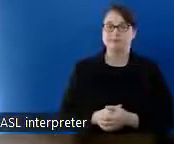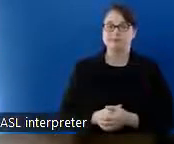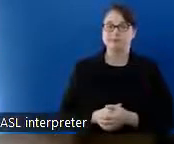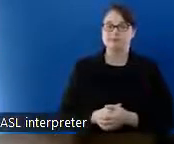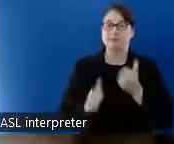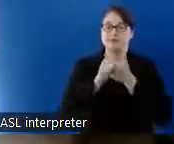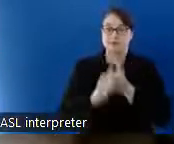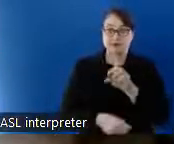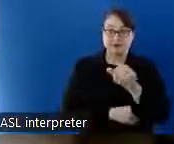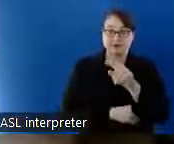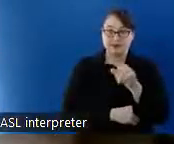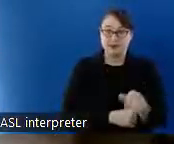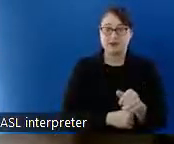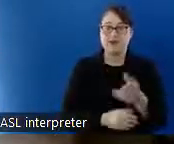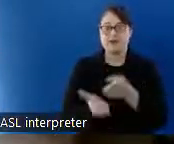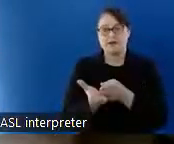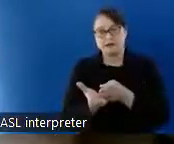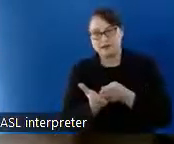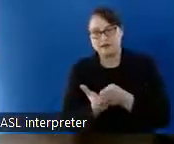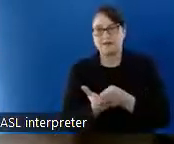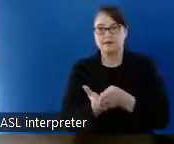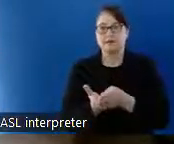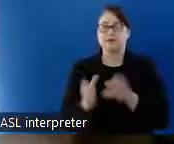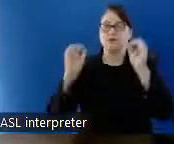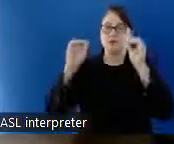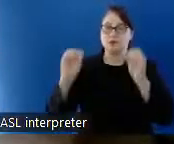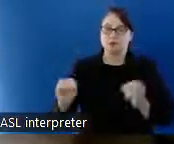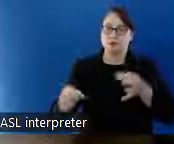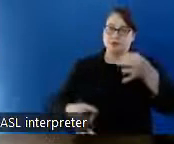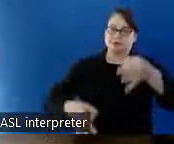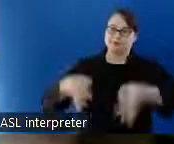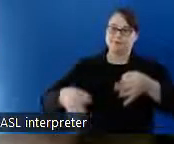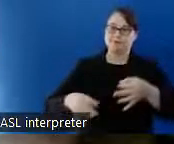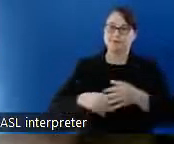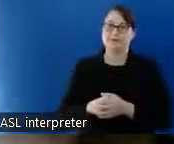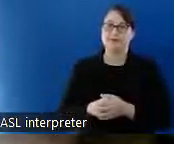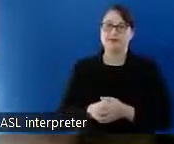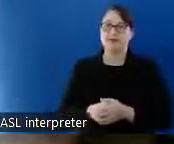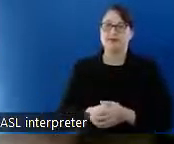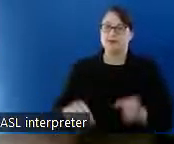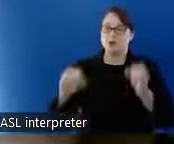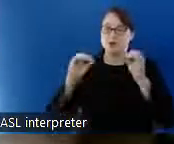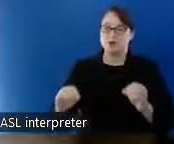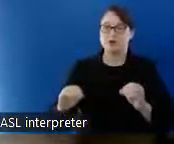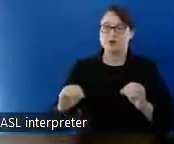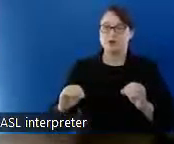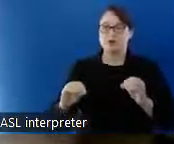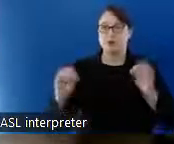honest, non-judgmental, and non-alarmist communication as quickly as possible, we can minimize